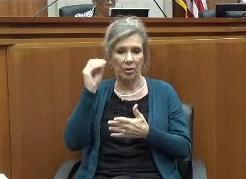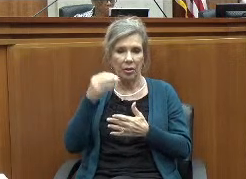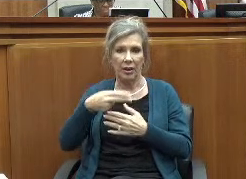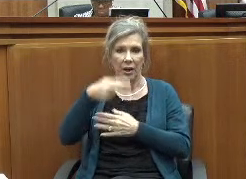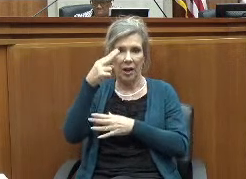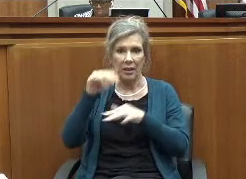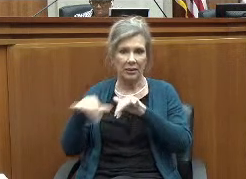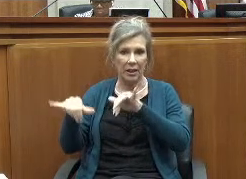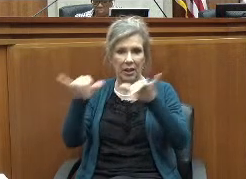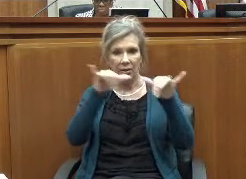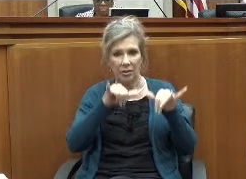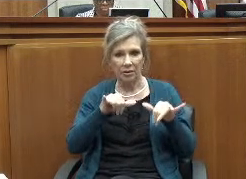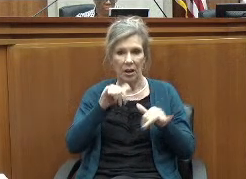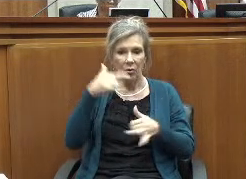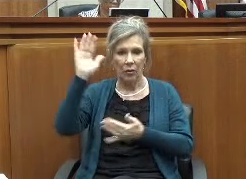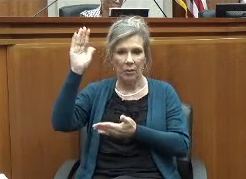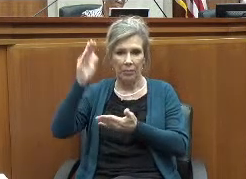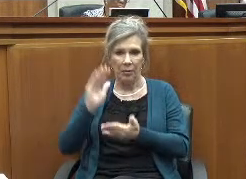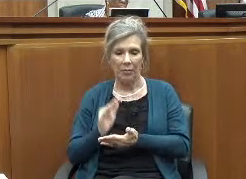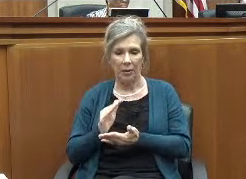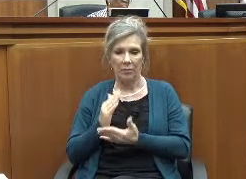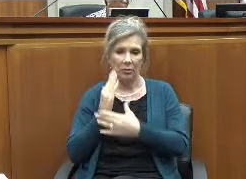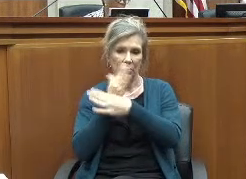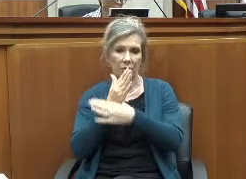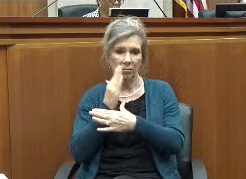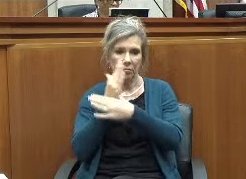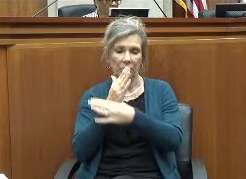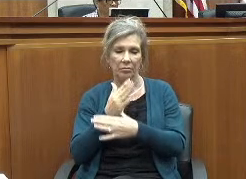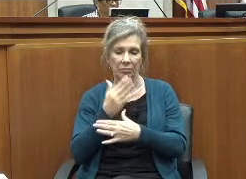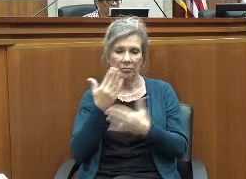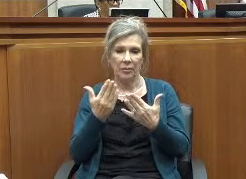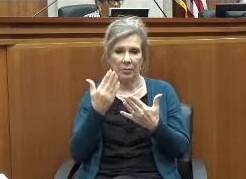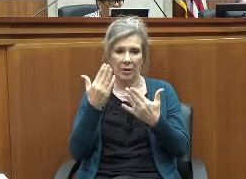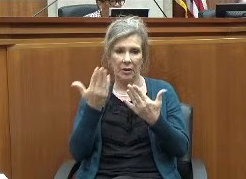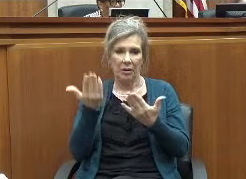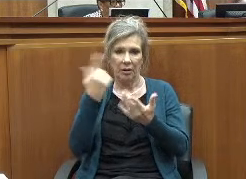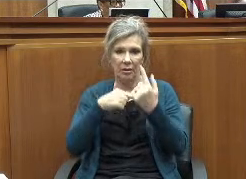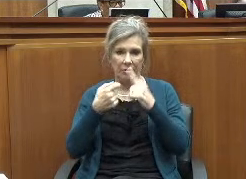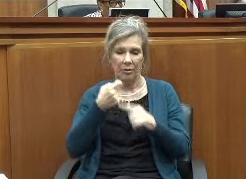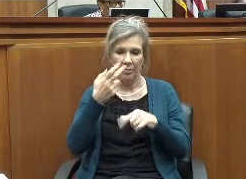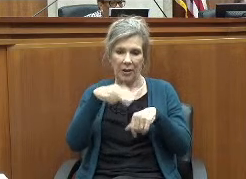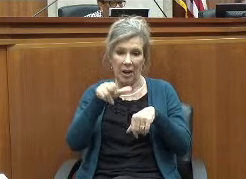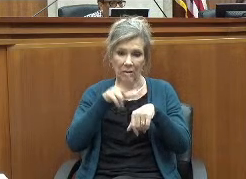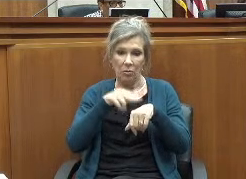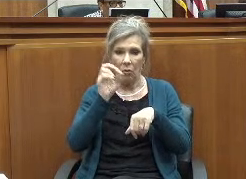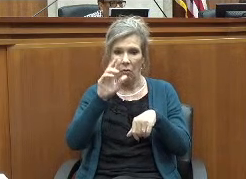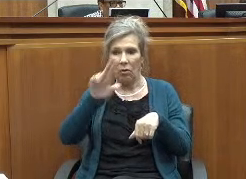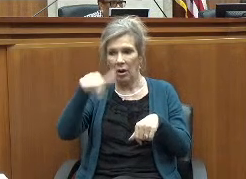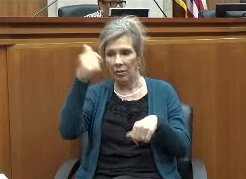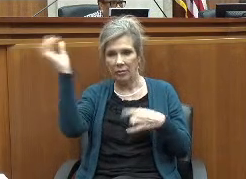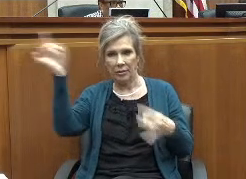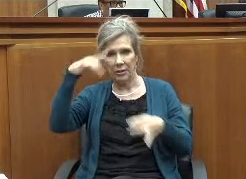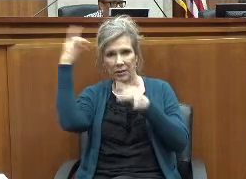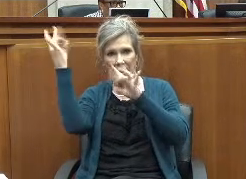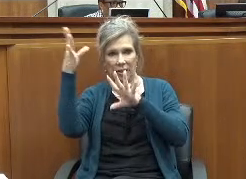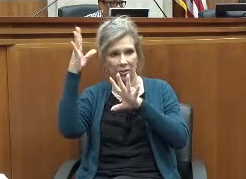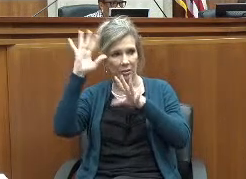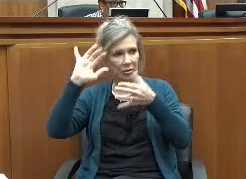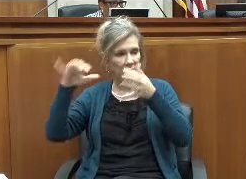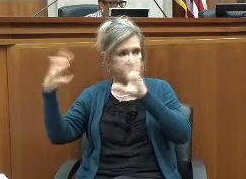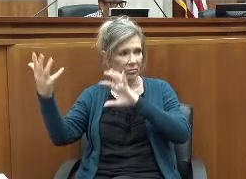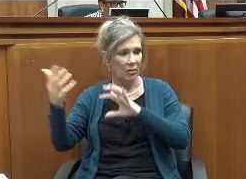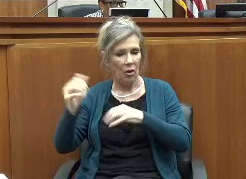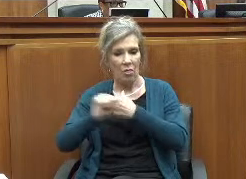minimizing all of these disruptions and inconveniences that may arise due to natural and other disasters or threats.